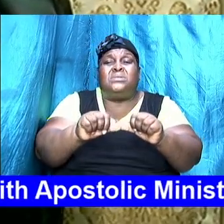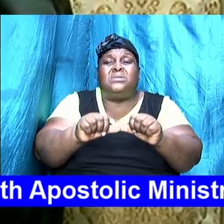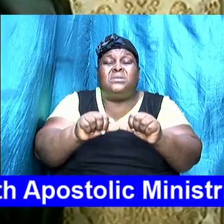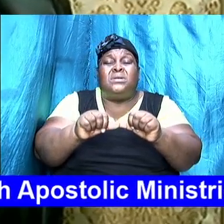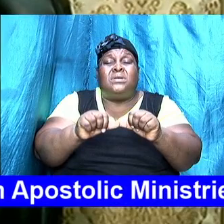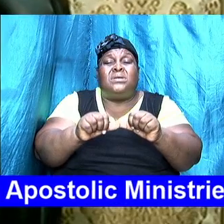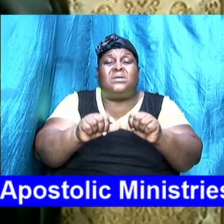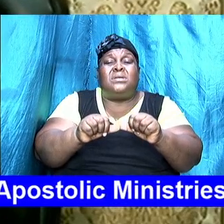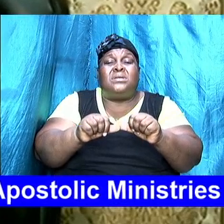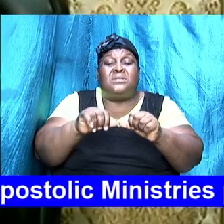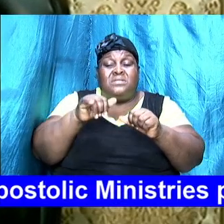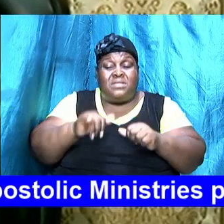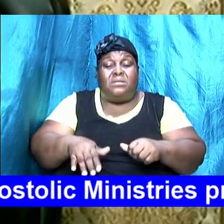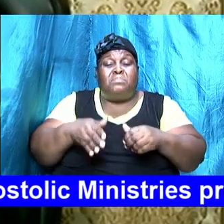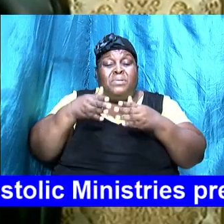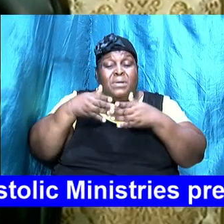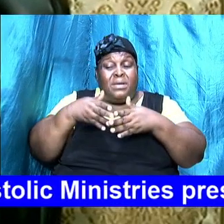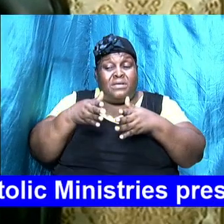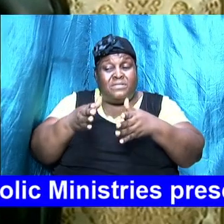particular path,